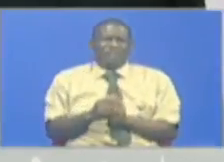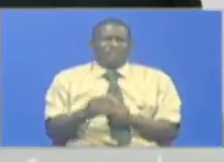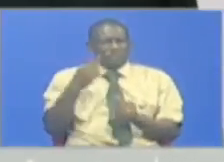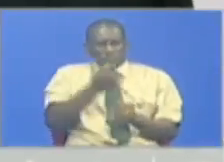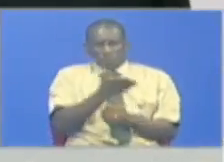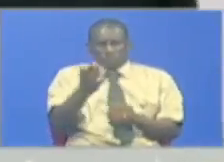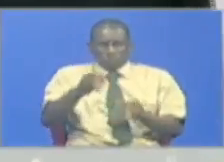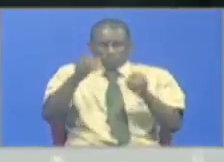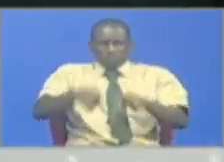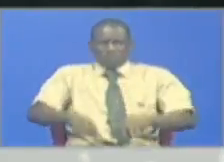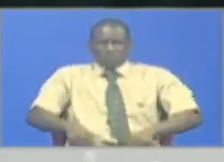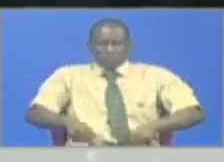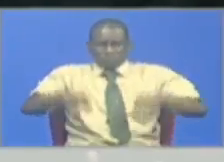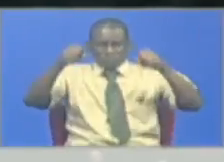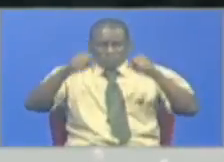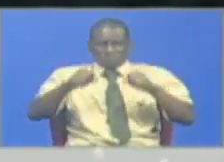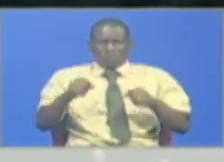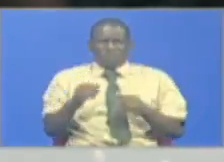General,